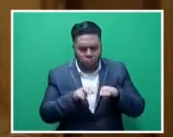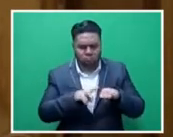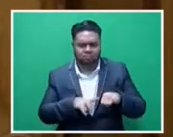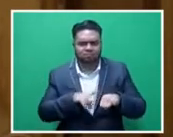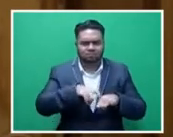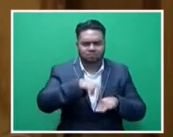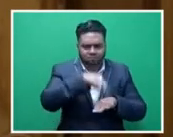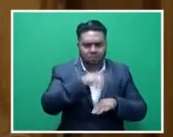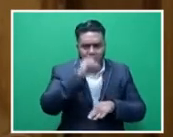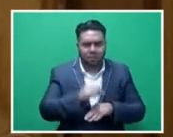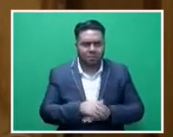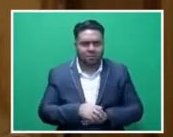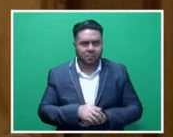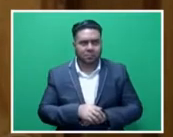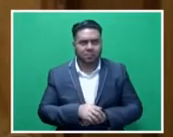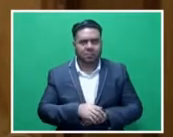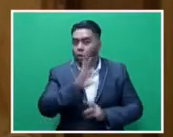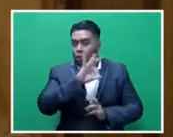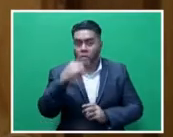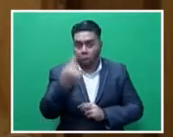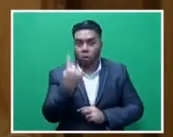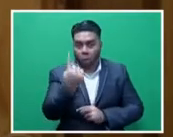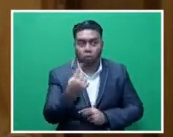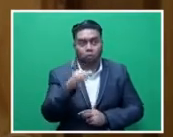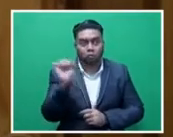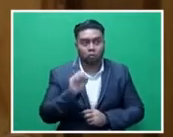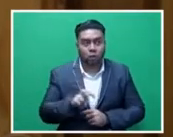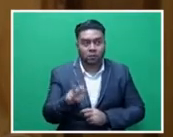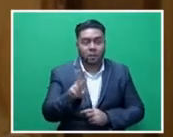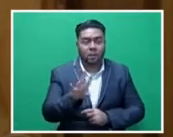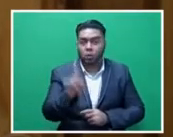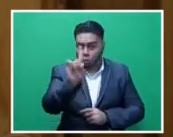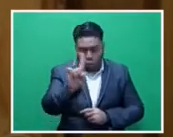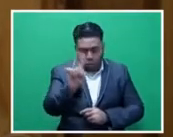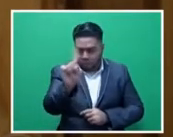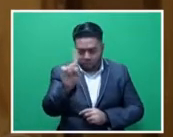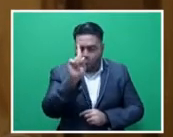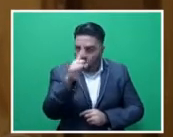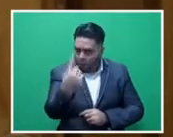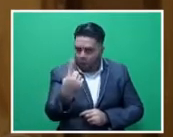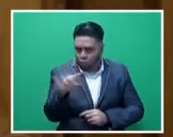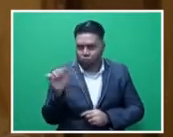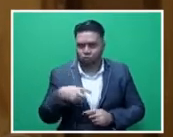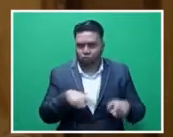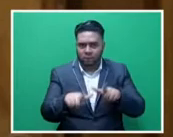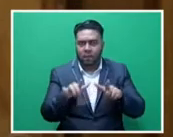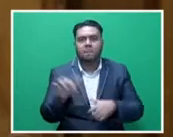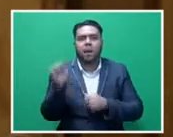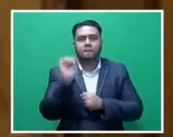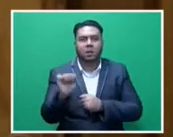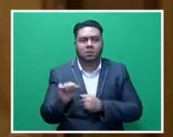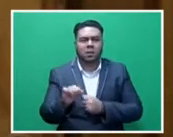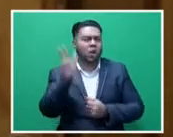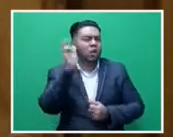Nico Nawaikula, you're not the only one who travels by bus, okay? You're not the only one who travels by bus. I've heard you say that so